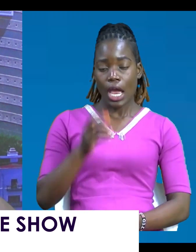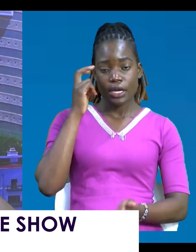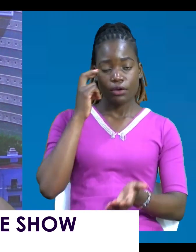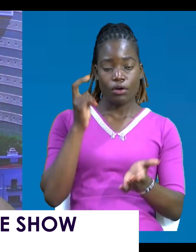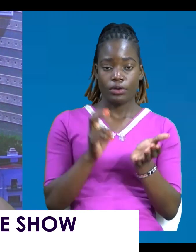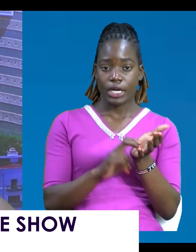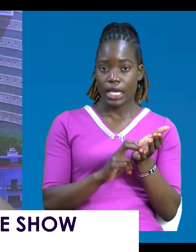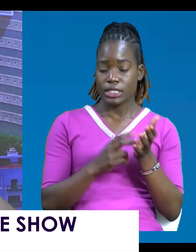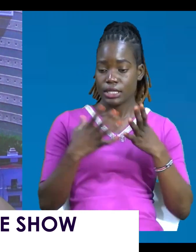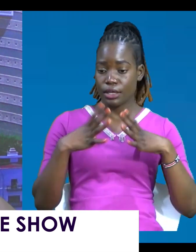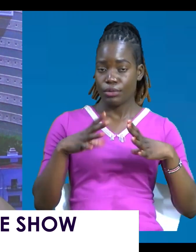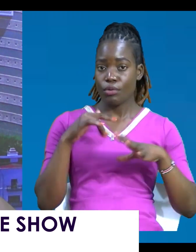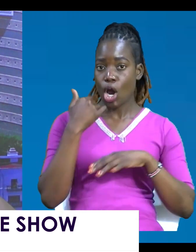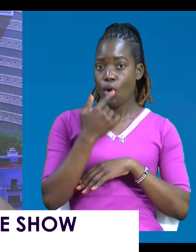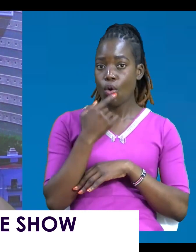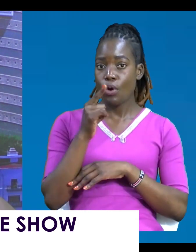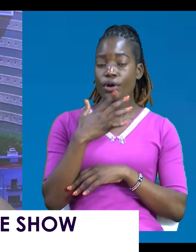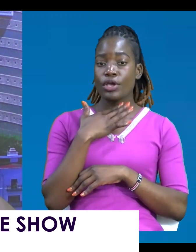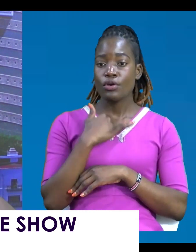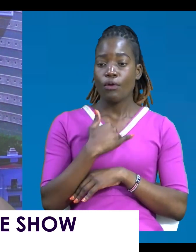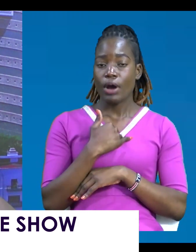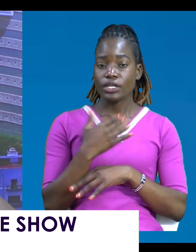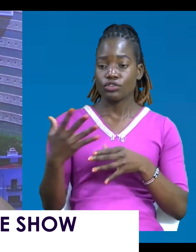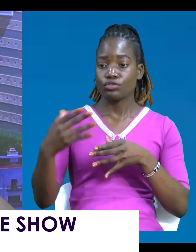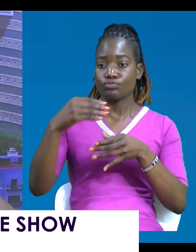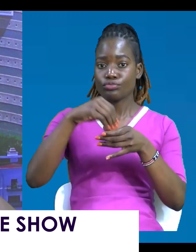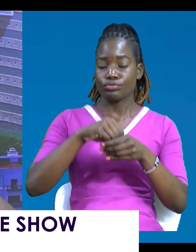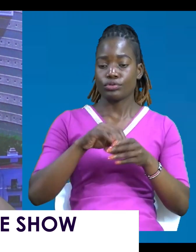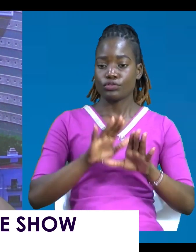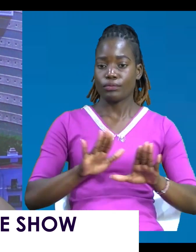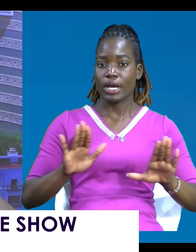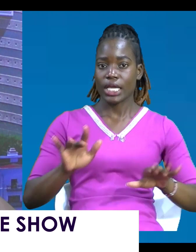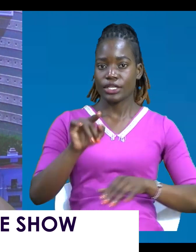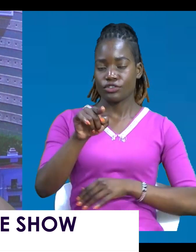Recognize the people that you need to bring in to market you.